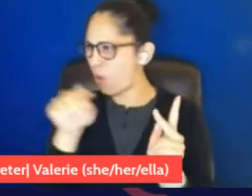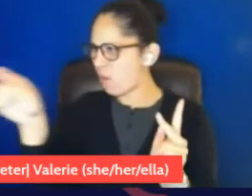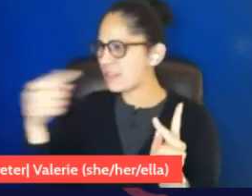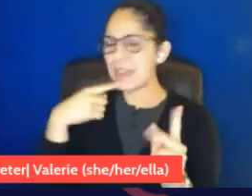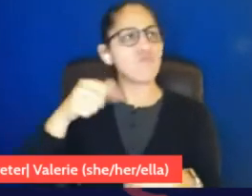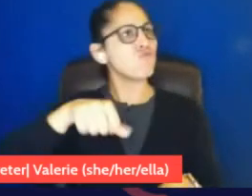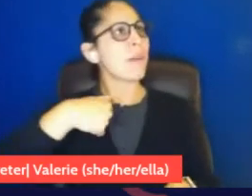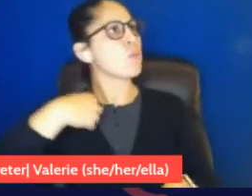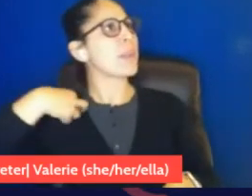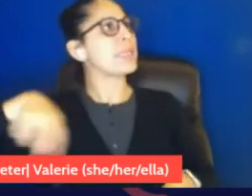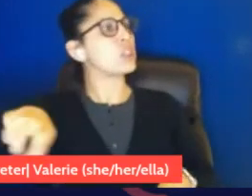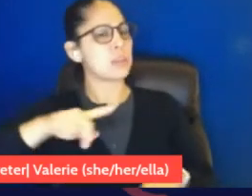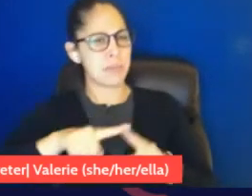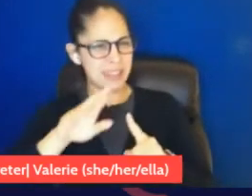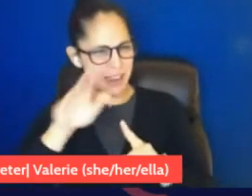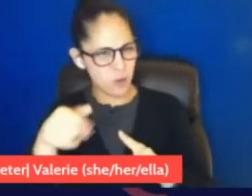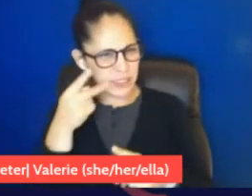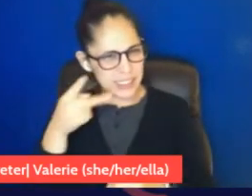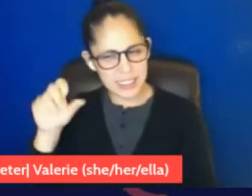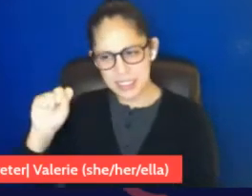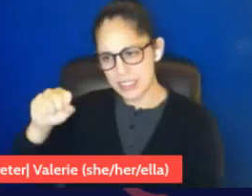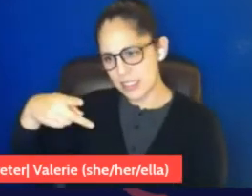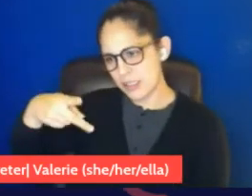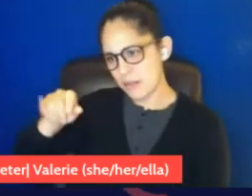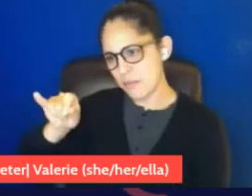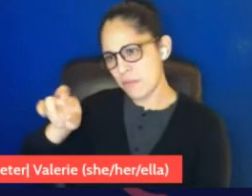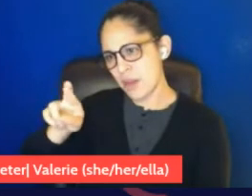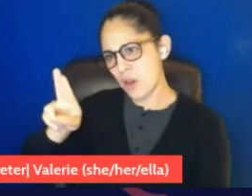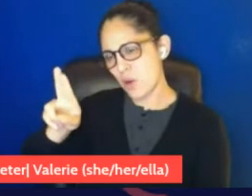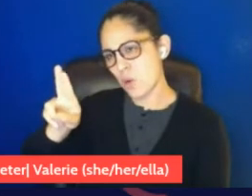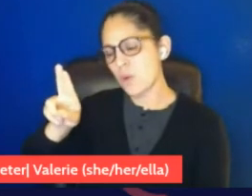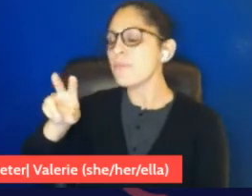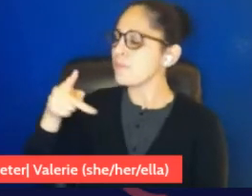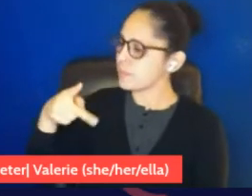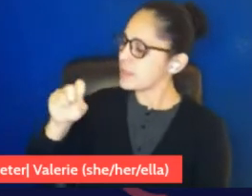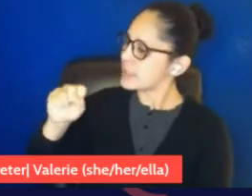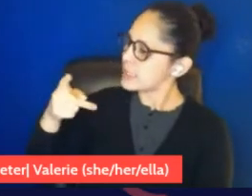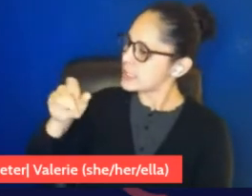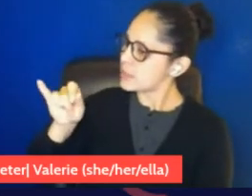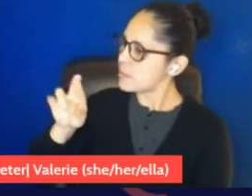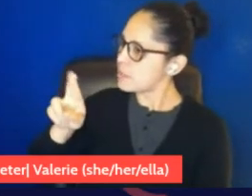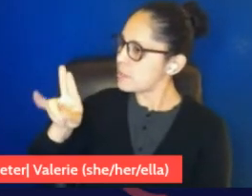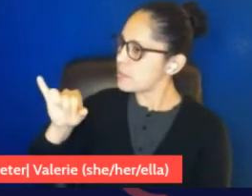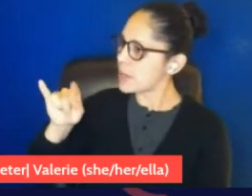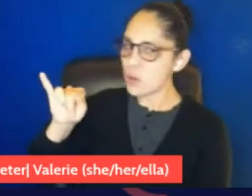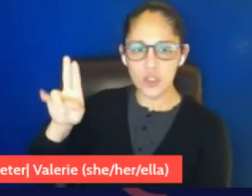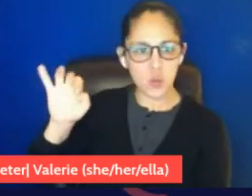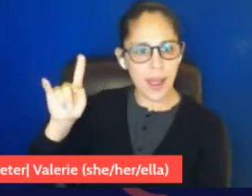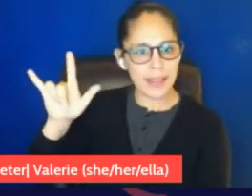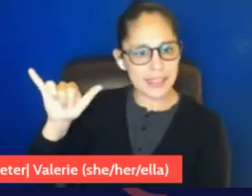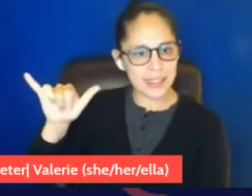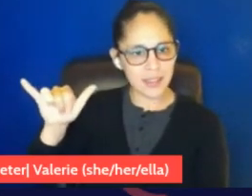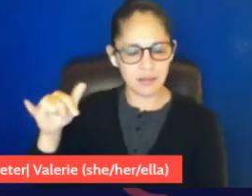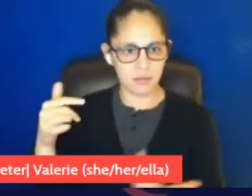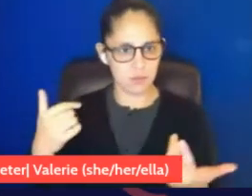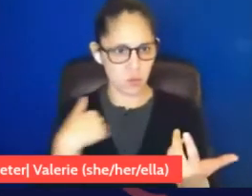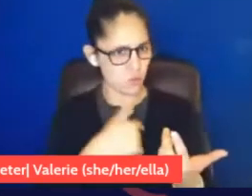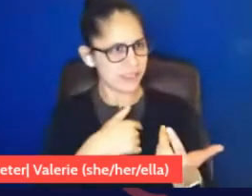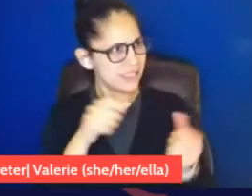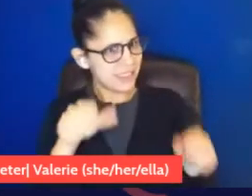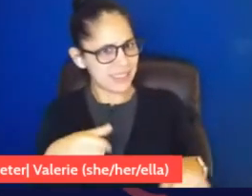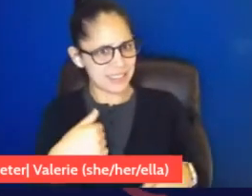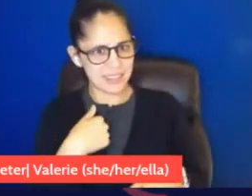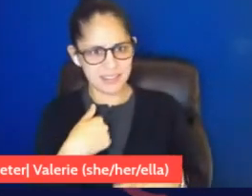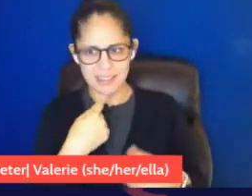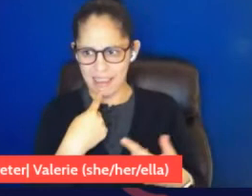saw. But we can say that we have a different mythology. Yeah, we can say that we come from a different place. We have